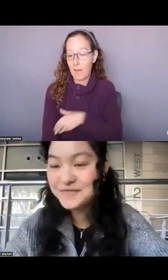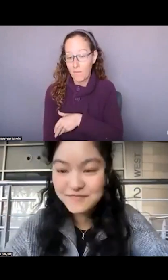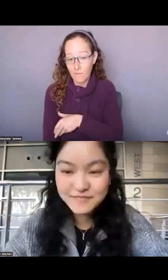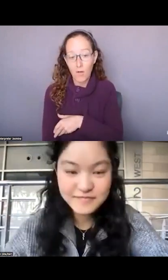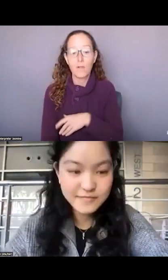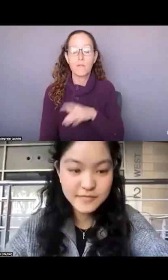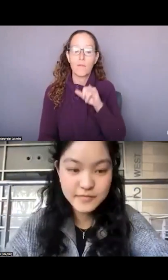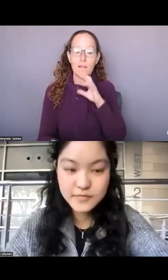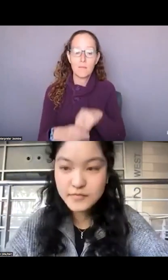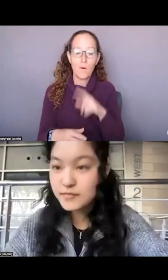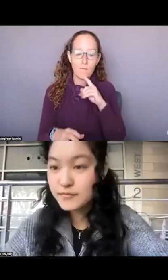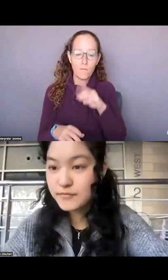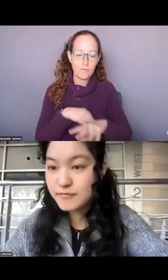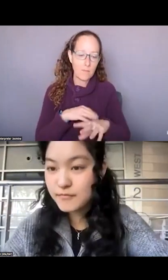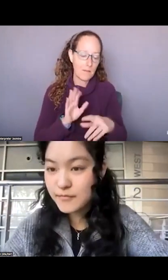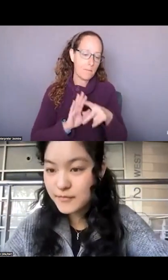made.